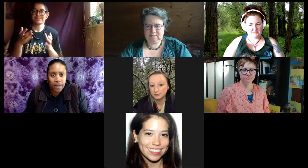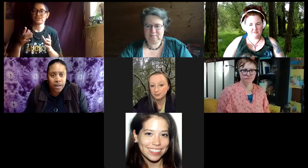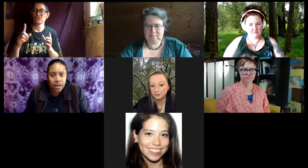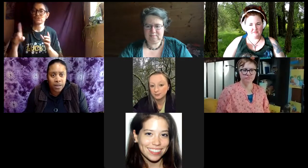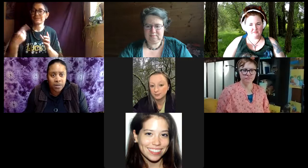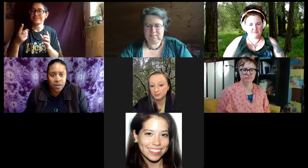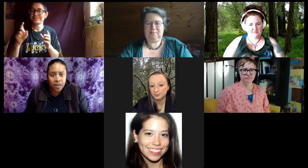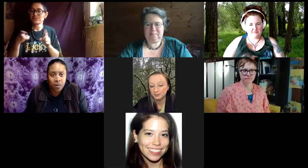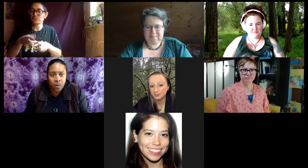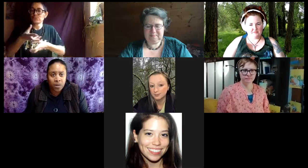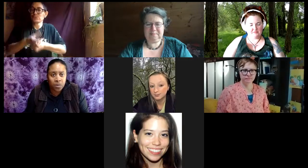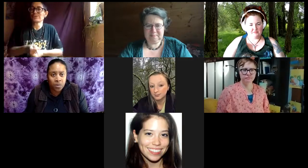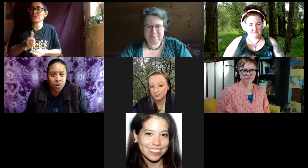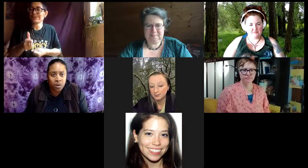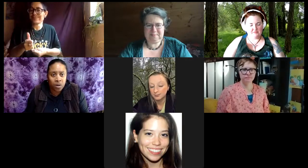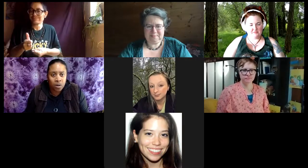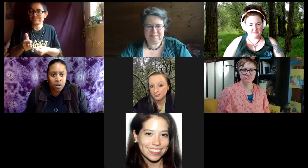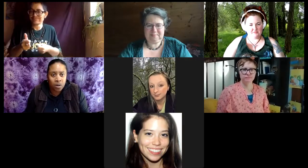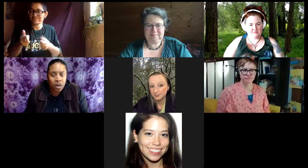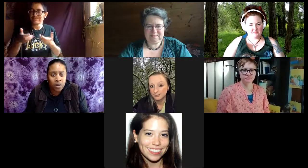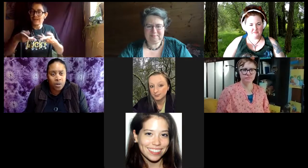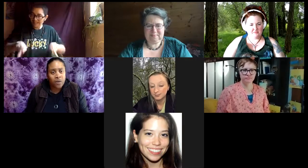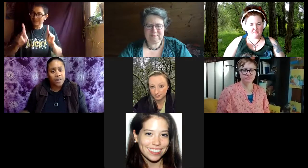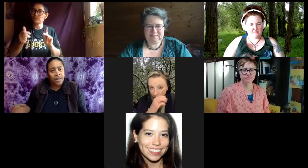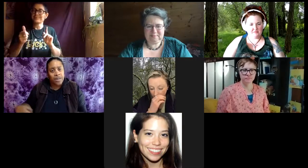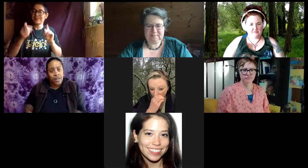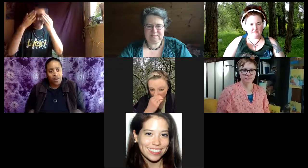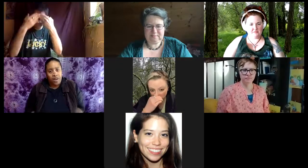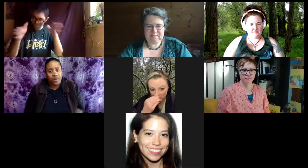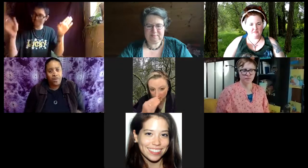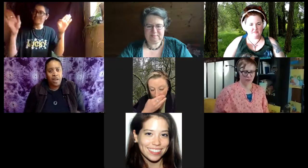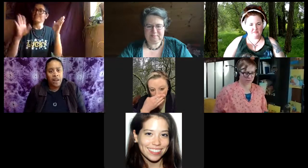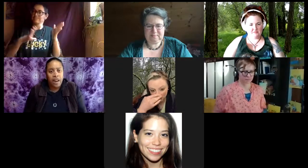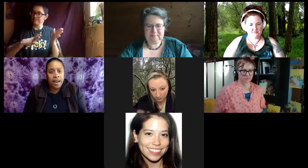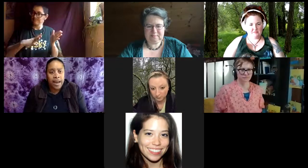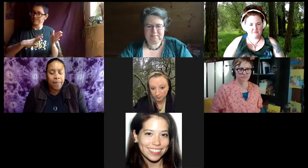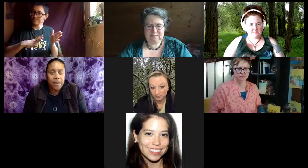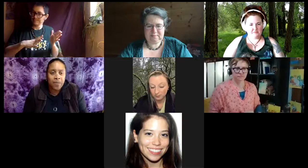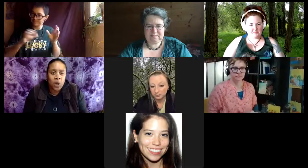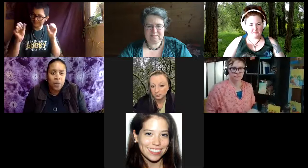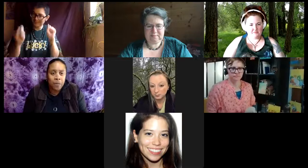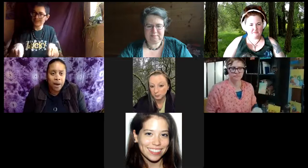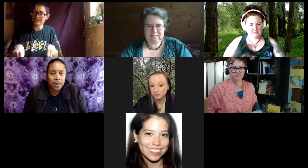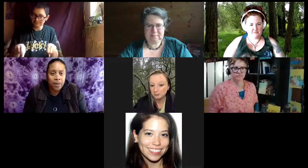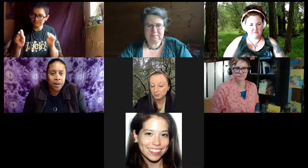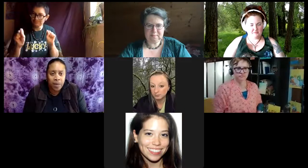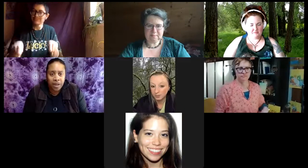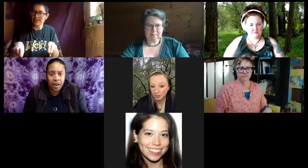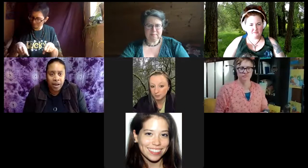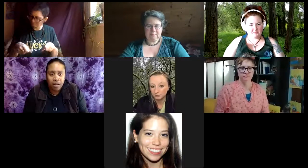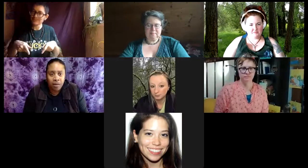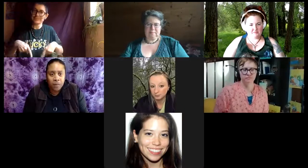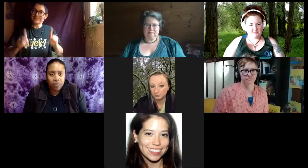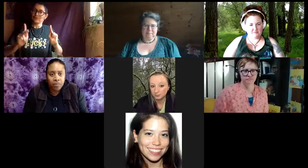are feeling that you definitely want to. So you really just need to trust yourself and let it happen. Keep an open mind, okay, with